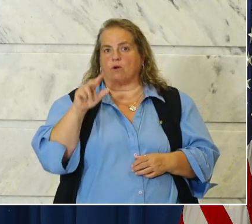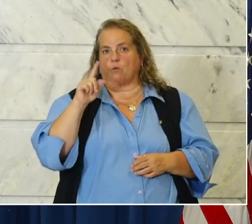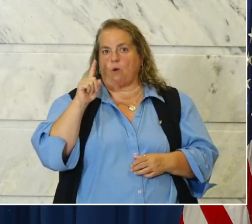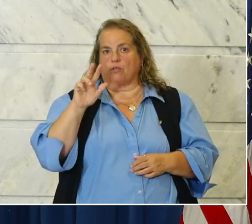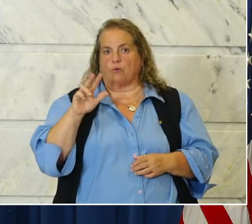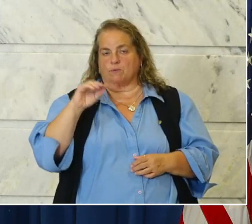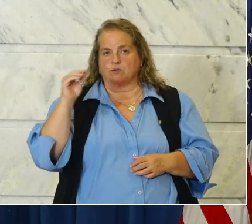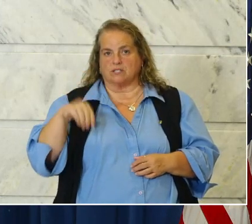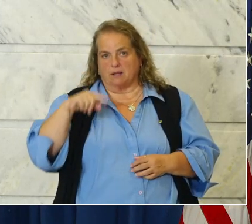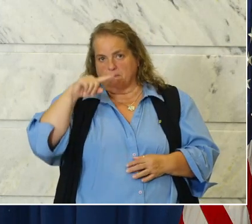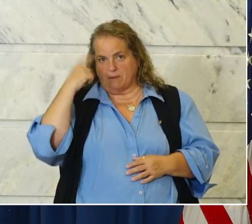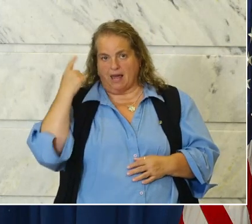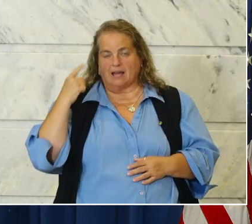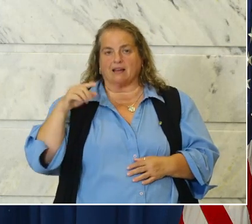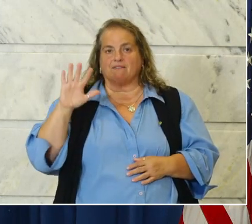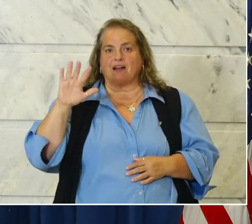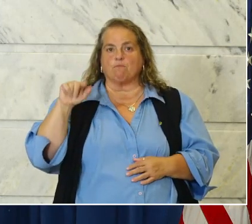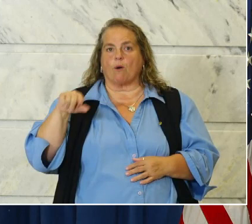12.13% black,